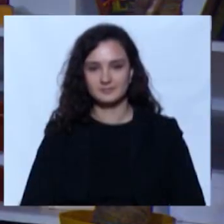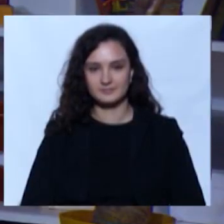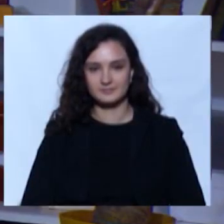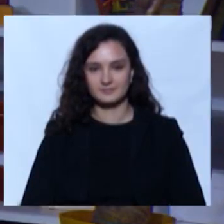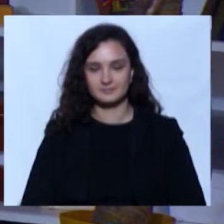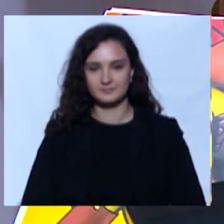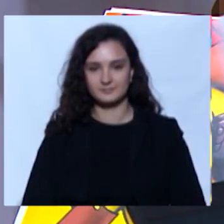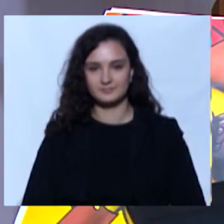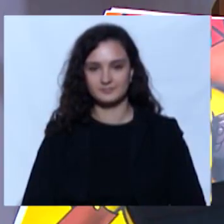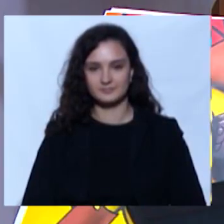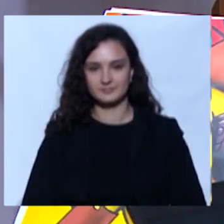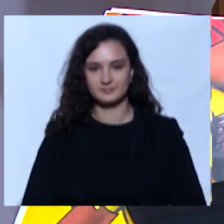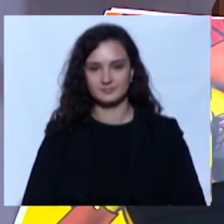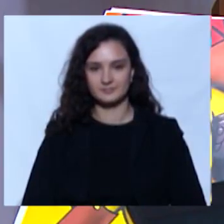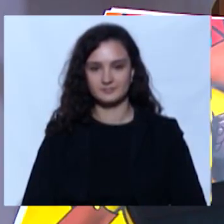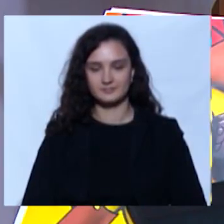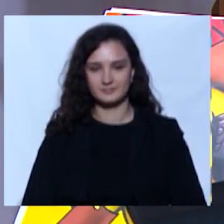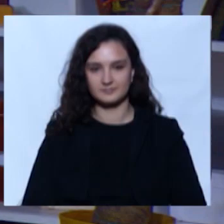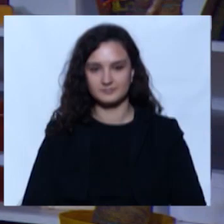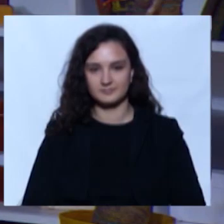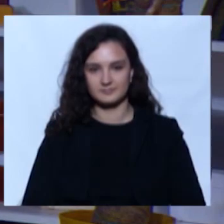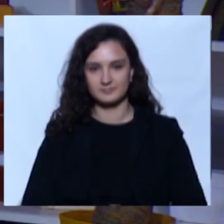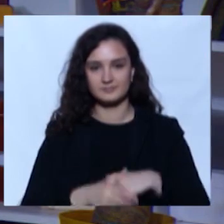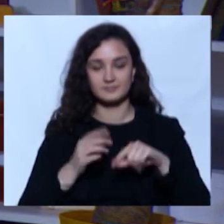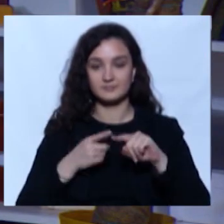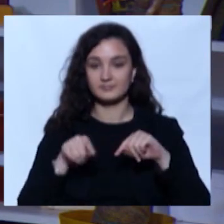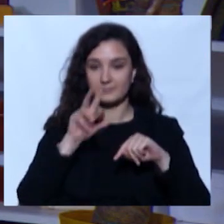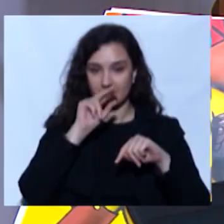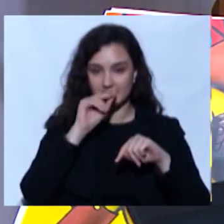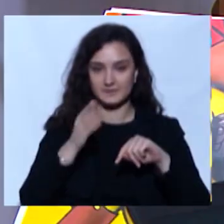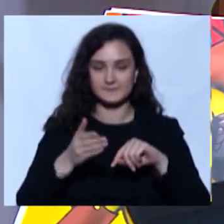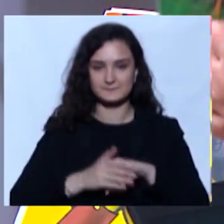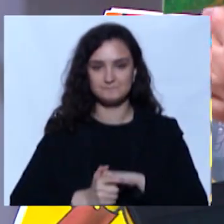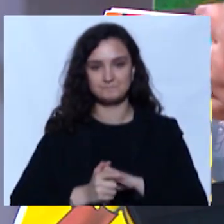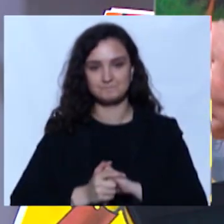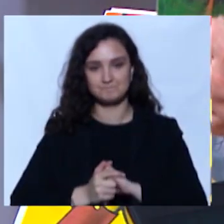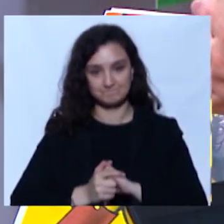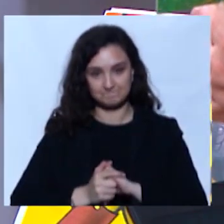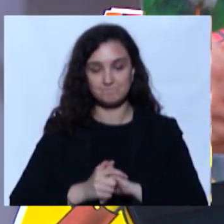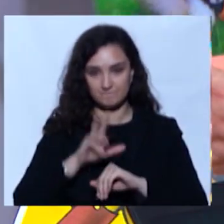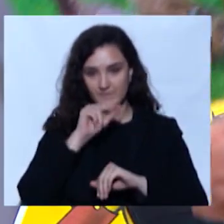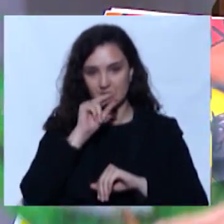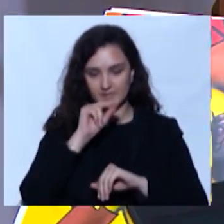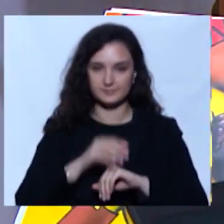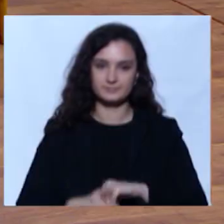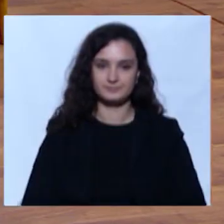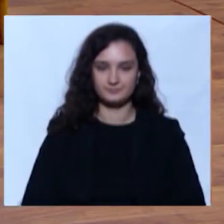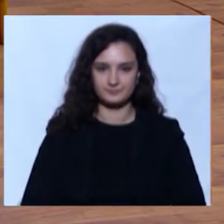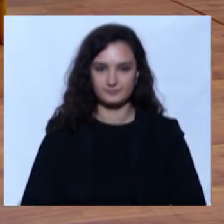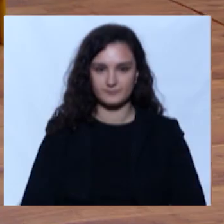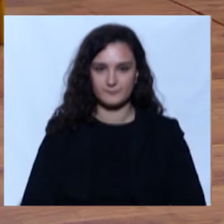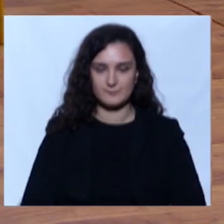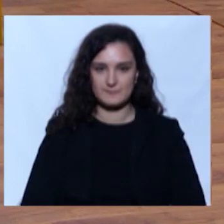chicka rocka, chicka boom. Oh yeah, it's a duck. One